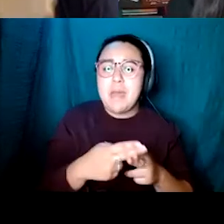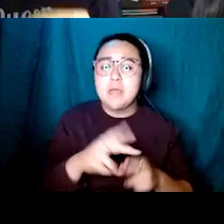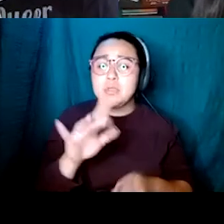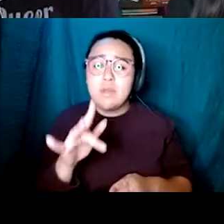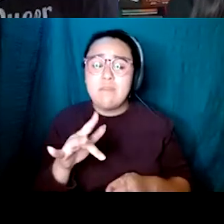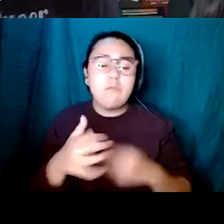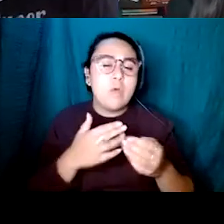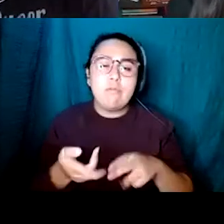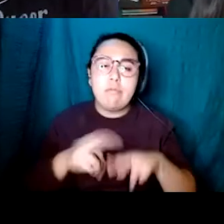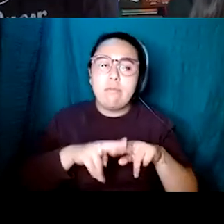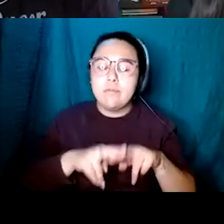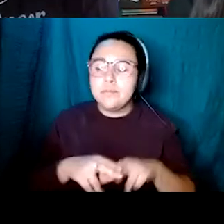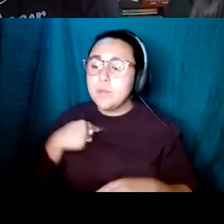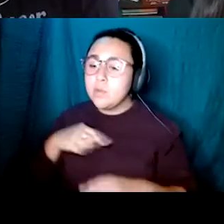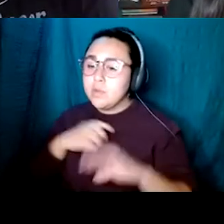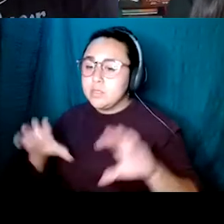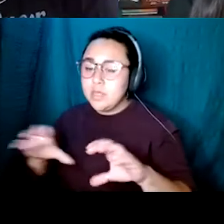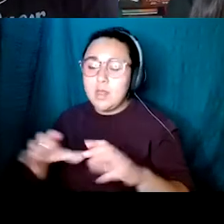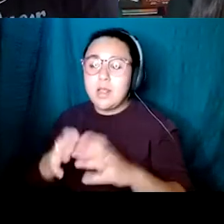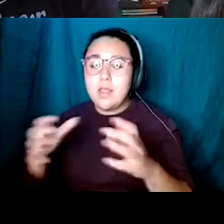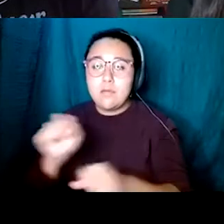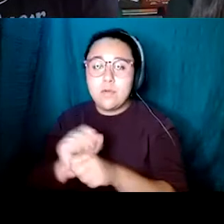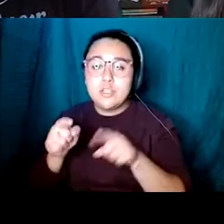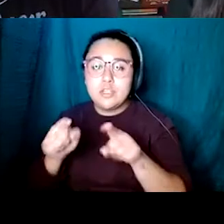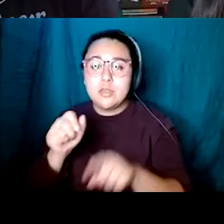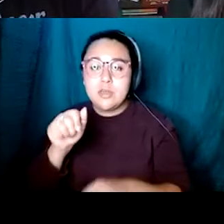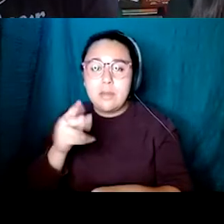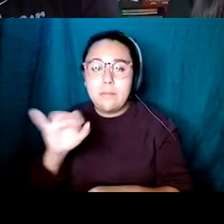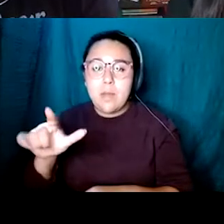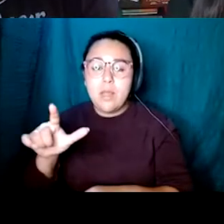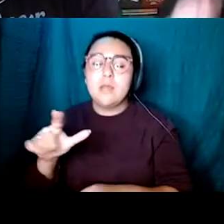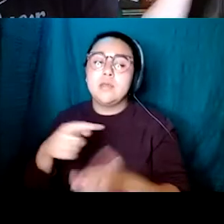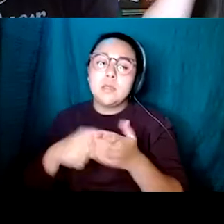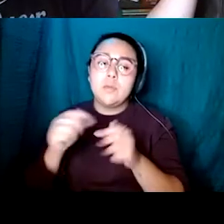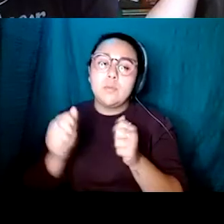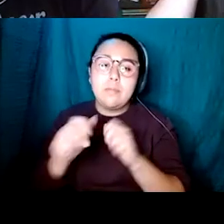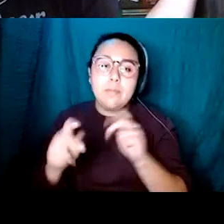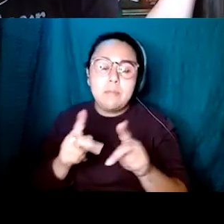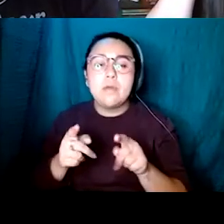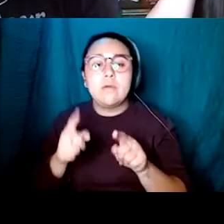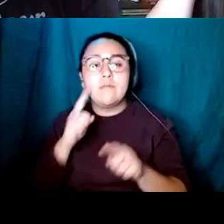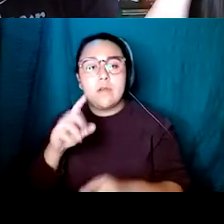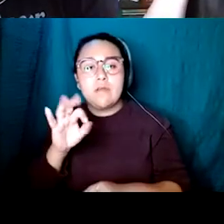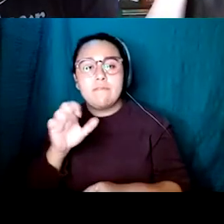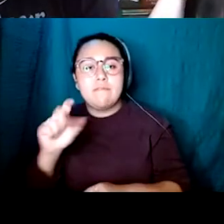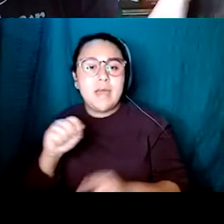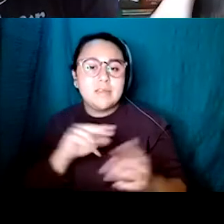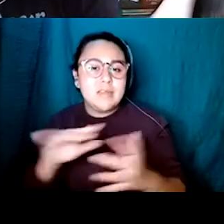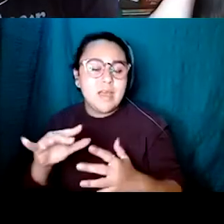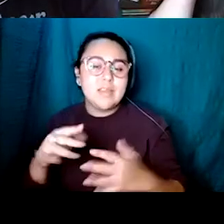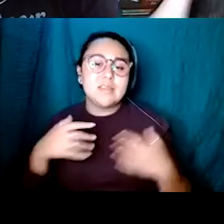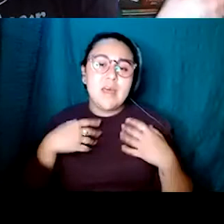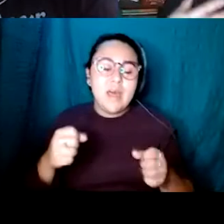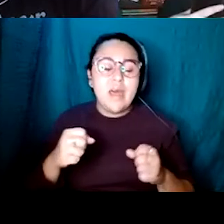April around talking to people in fat studies and public health and just brilliant fat activists around